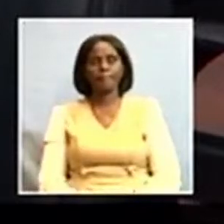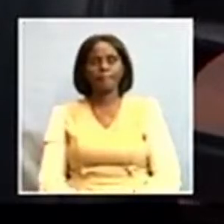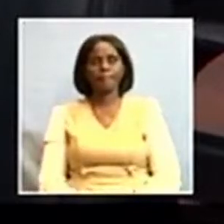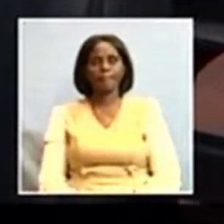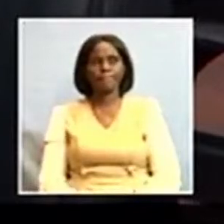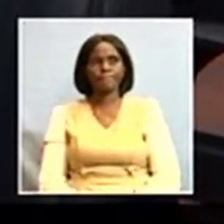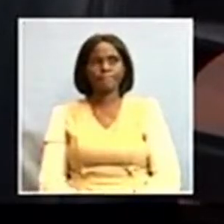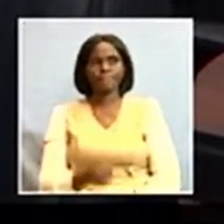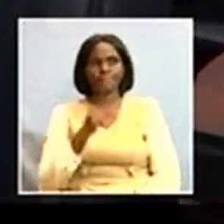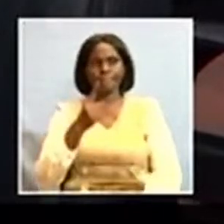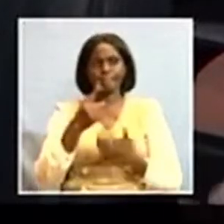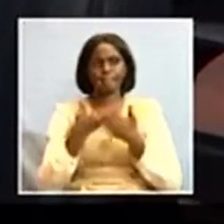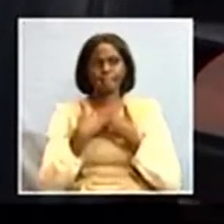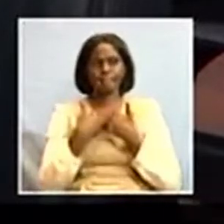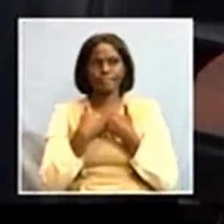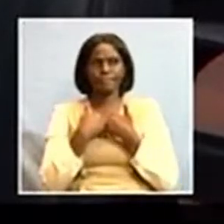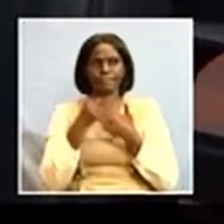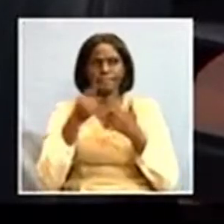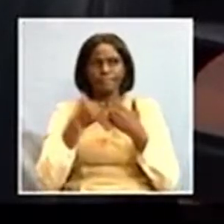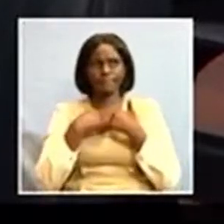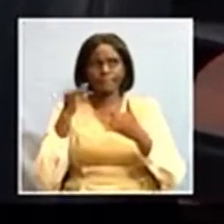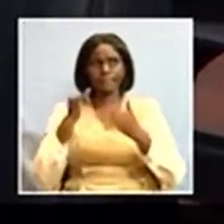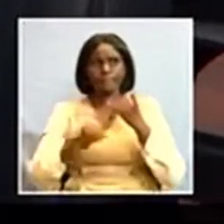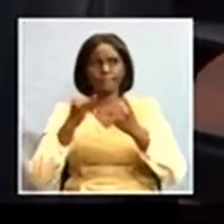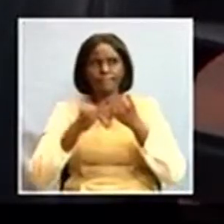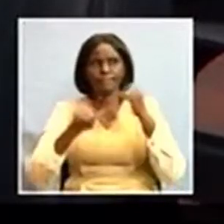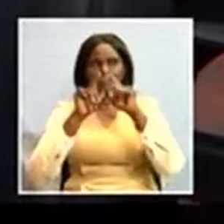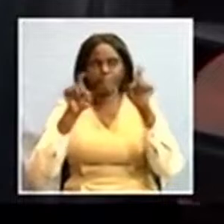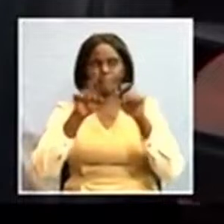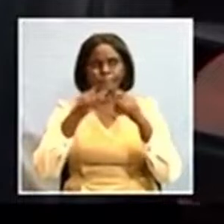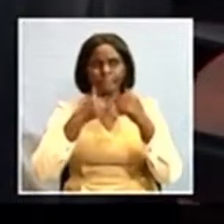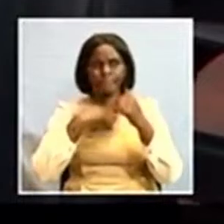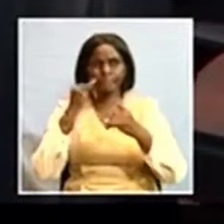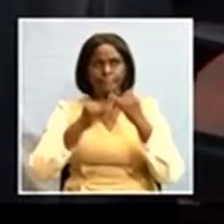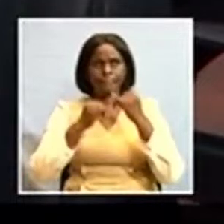Do we have completion certificates